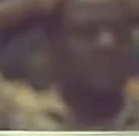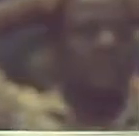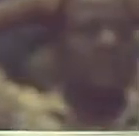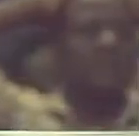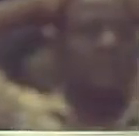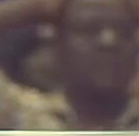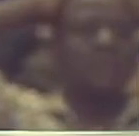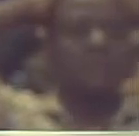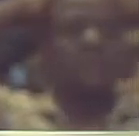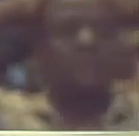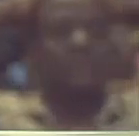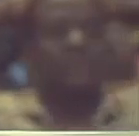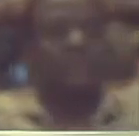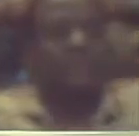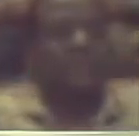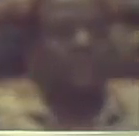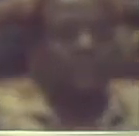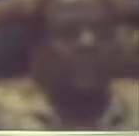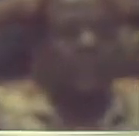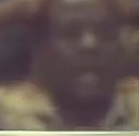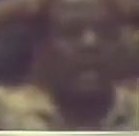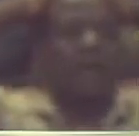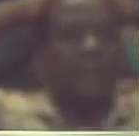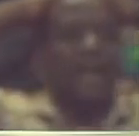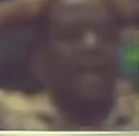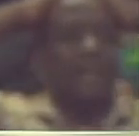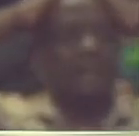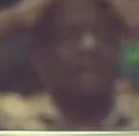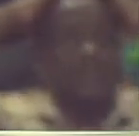Say, body, I command you in the name of Jesus.